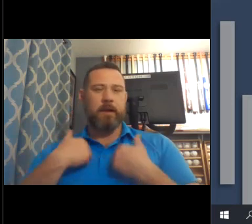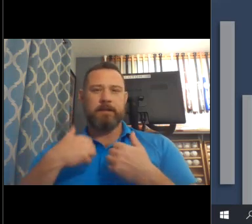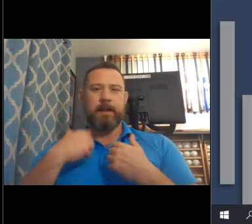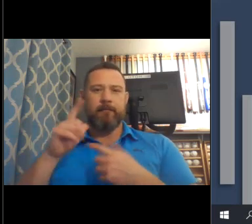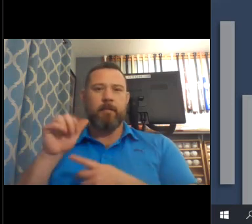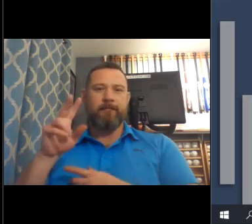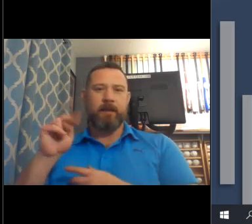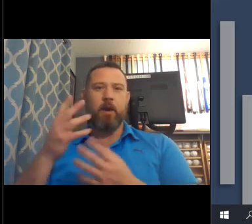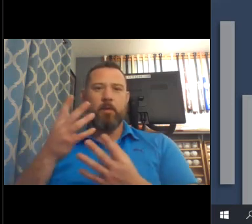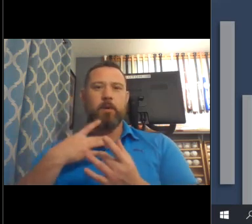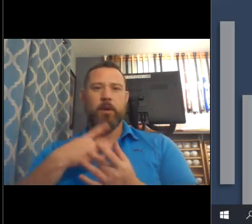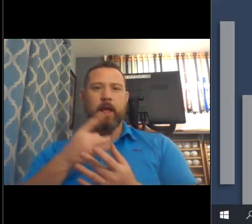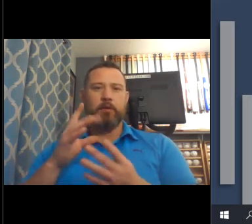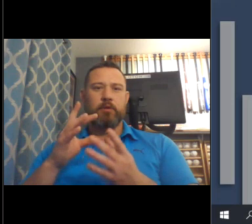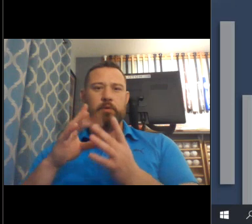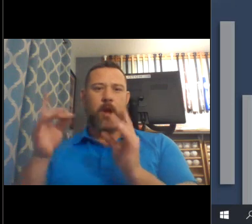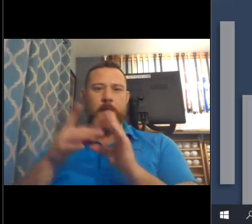Adelante.